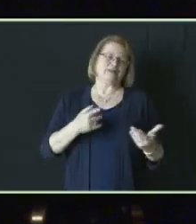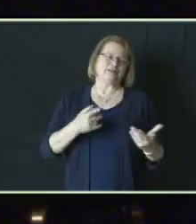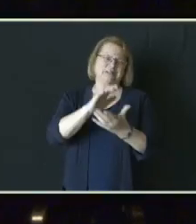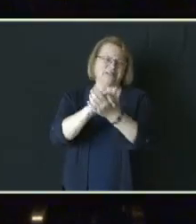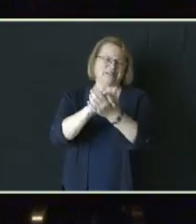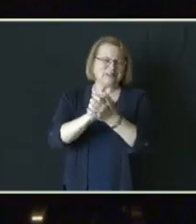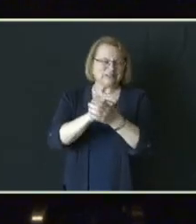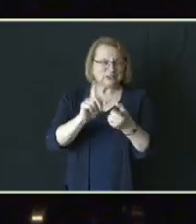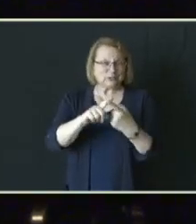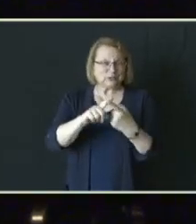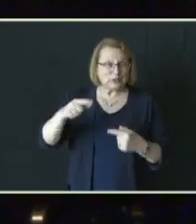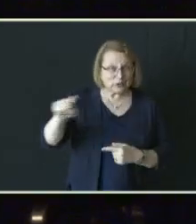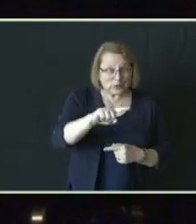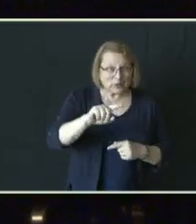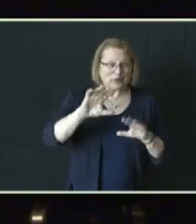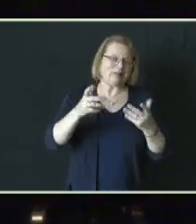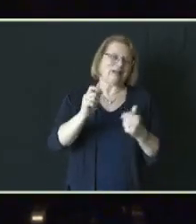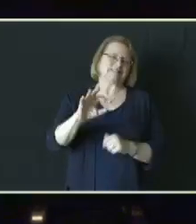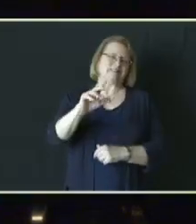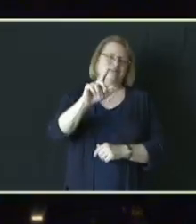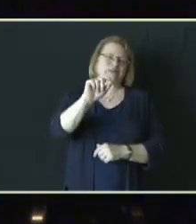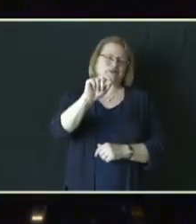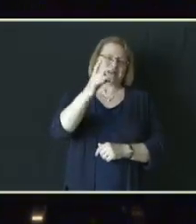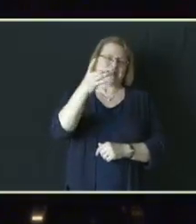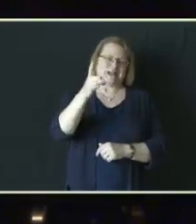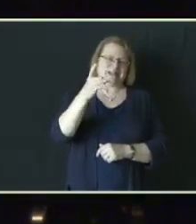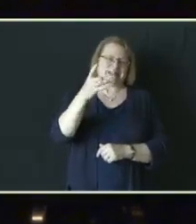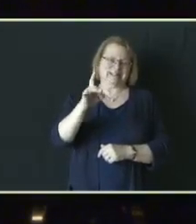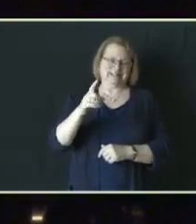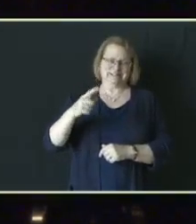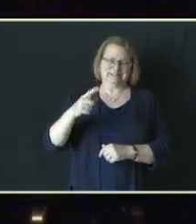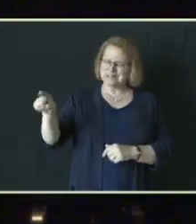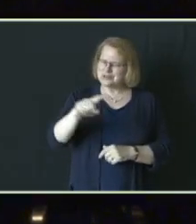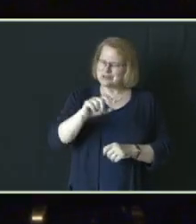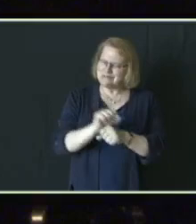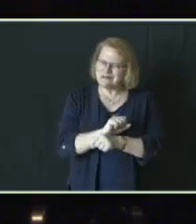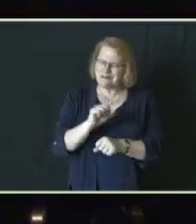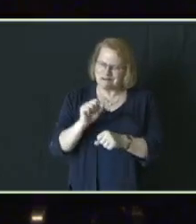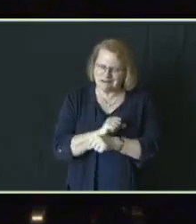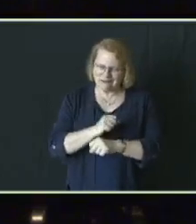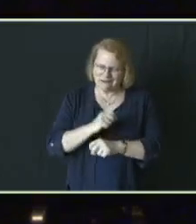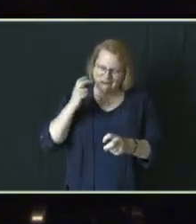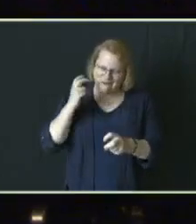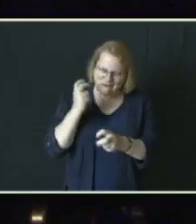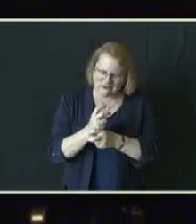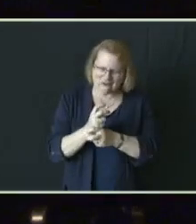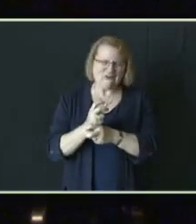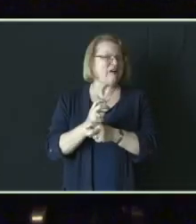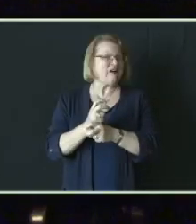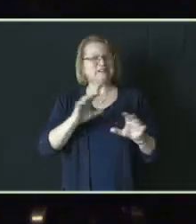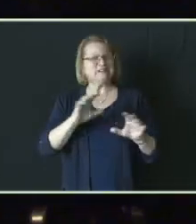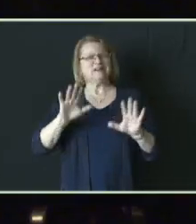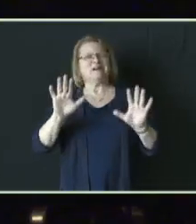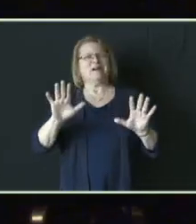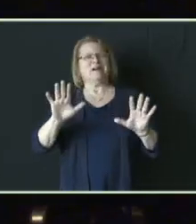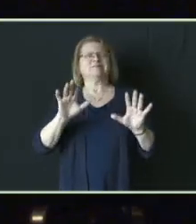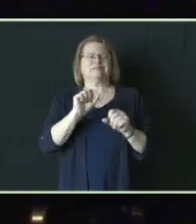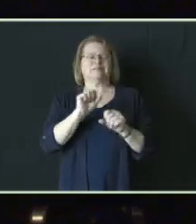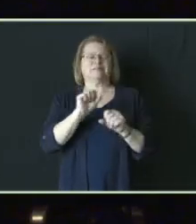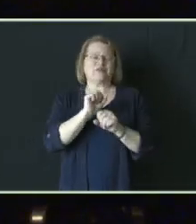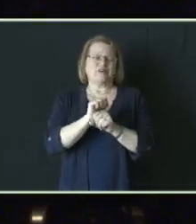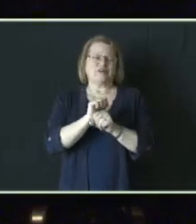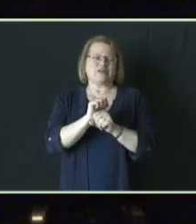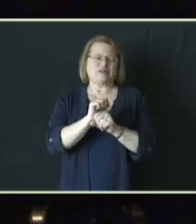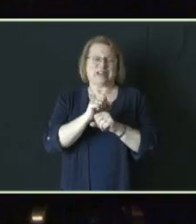you, the class of 2018. You've labored long and hard, done excellent work, and we're all